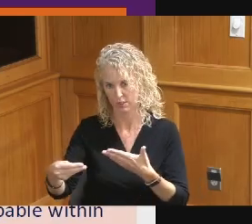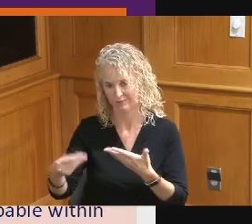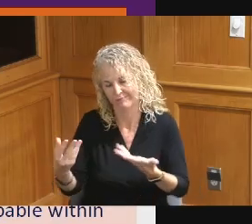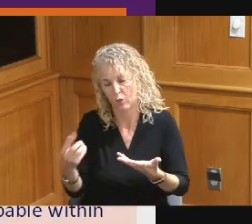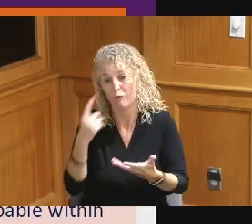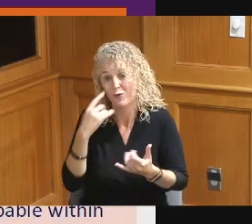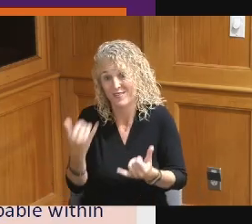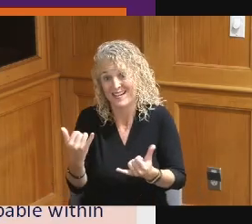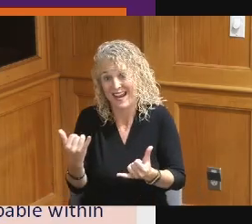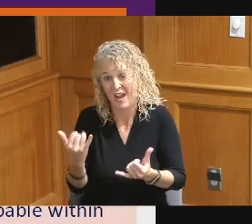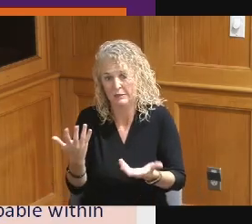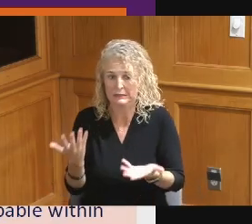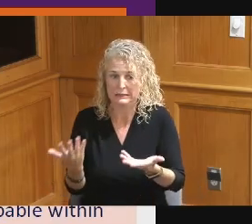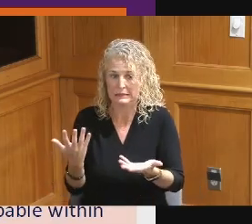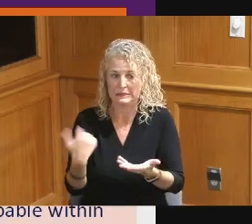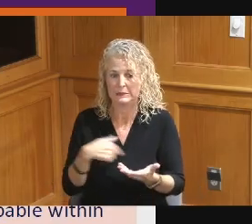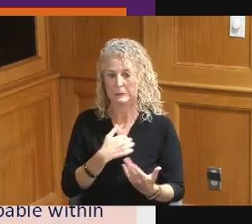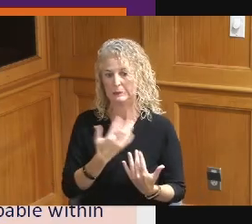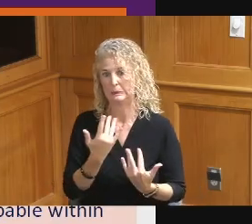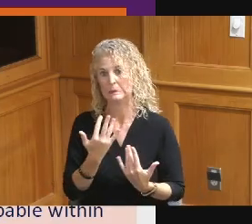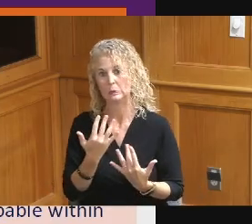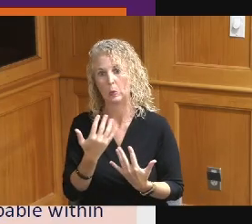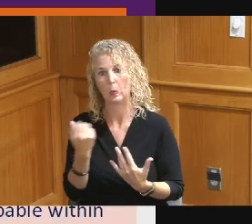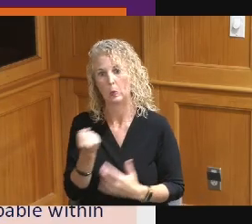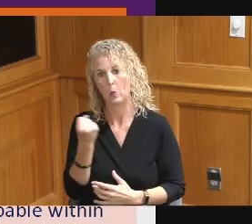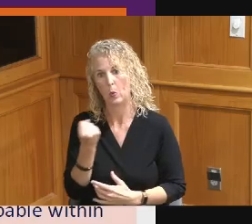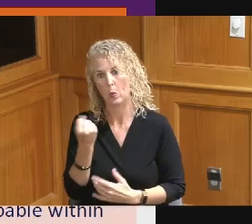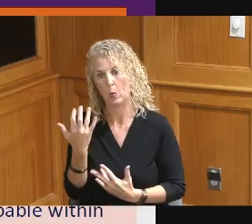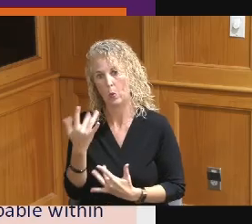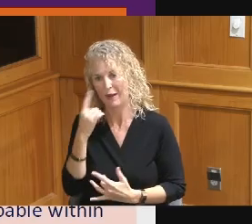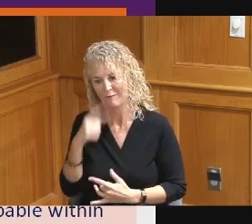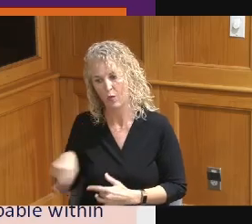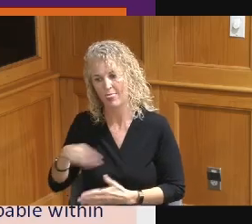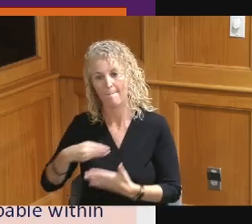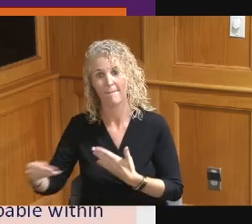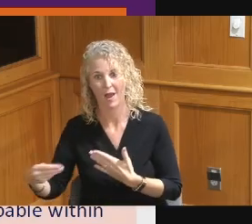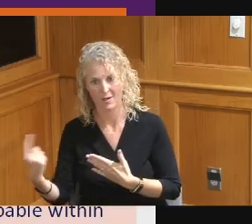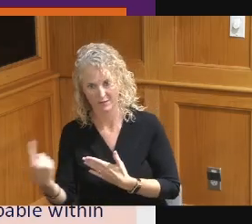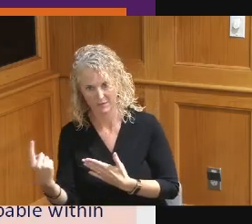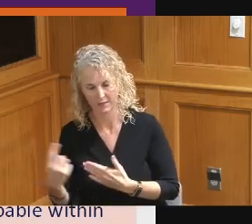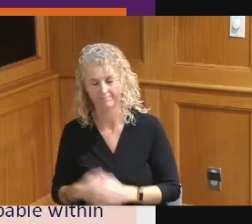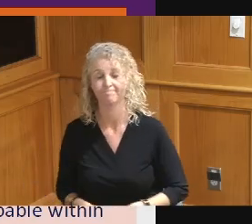opportunity, we're in a little bit of a holding pattern.